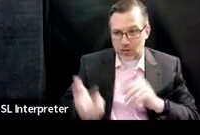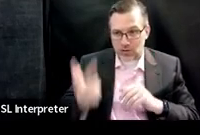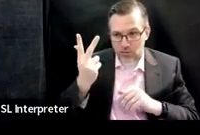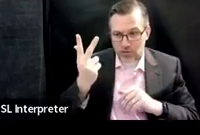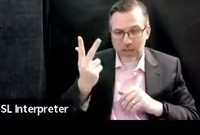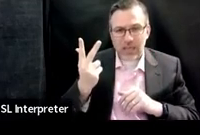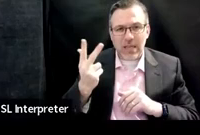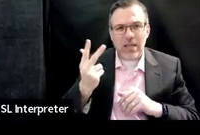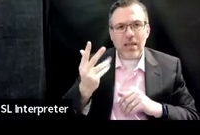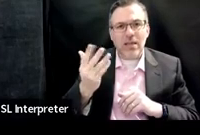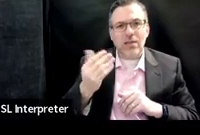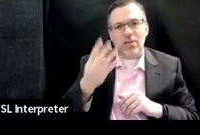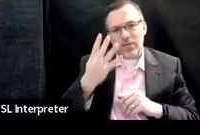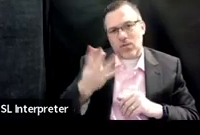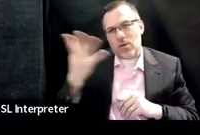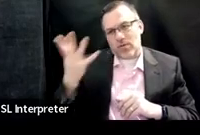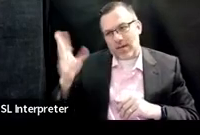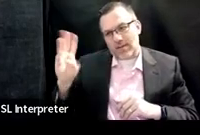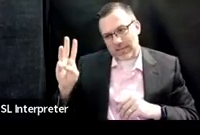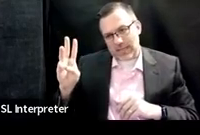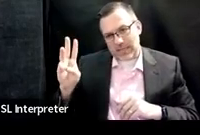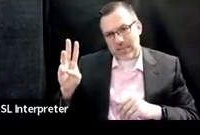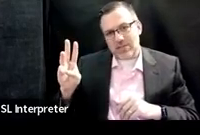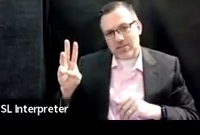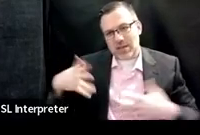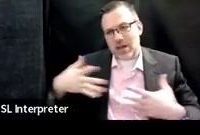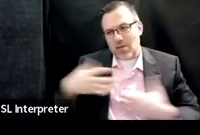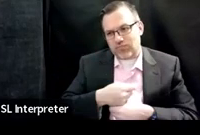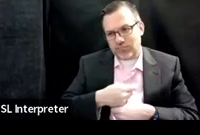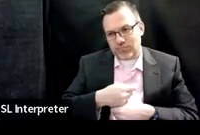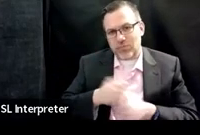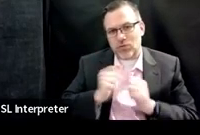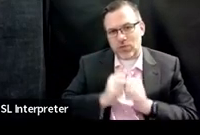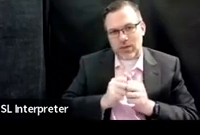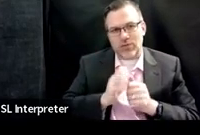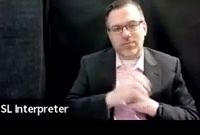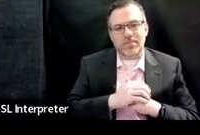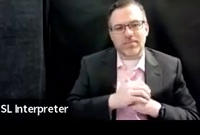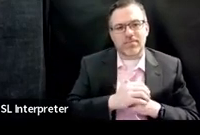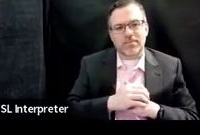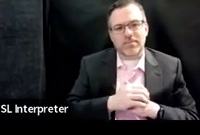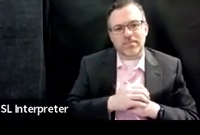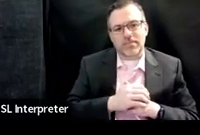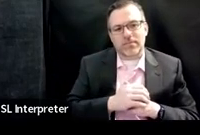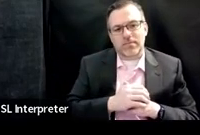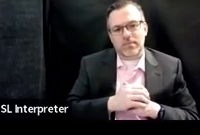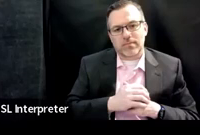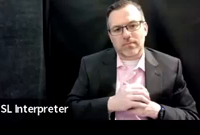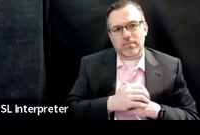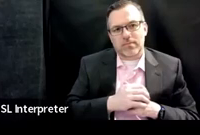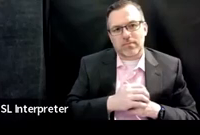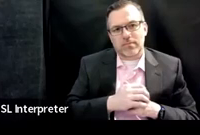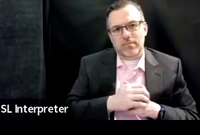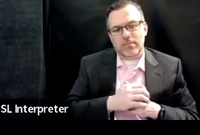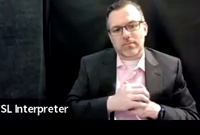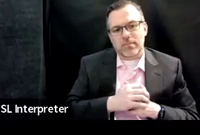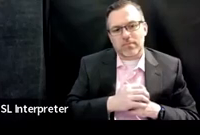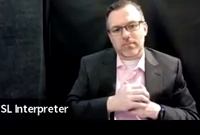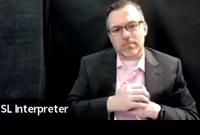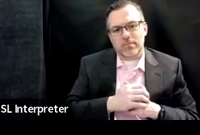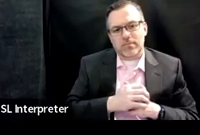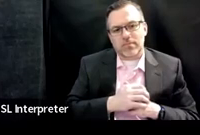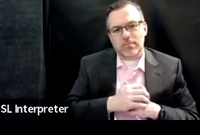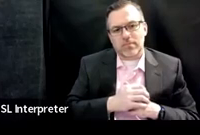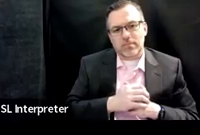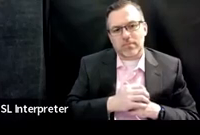and four, five, and six kind of put together because those are a bit shorter. And then we are